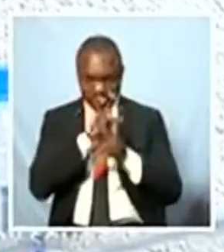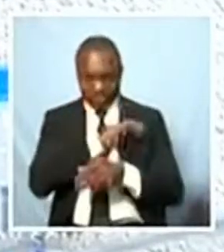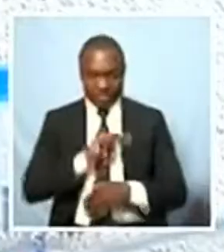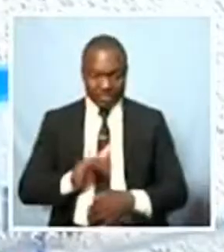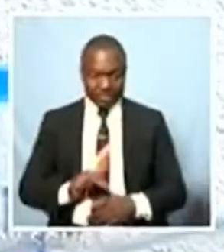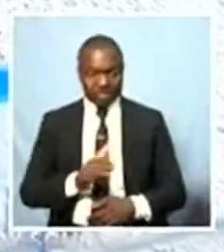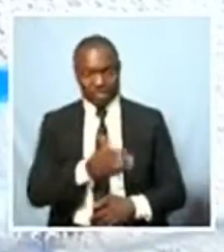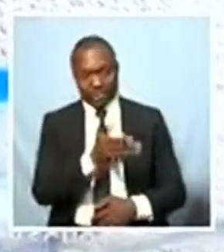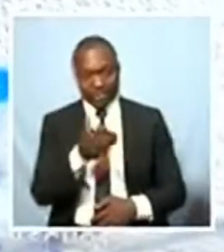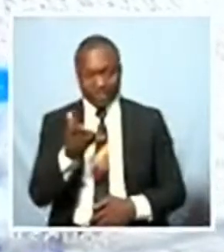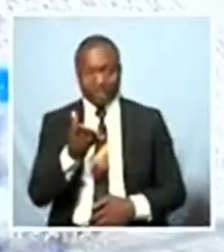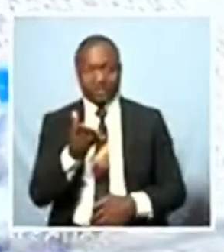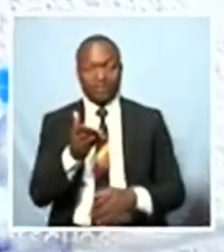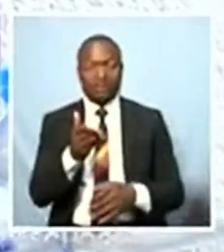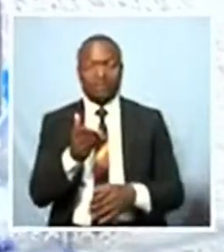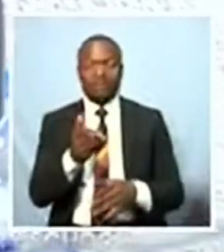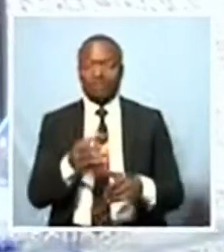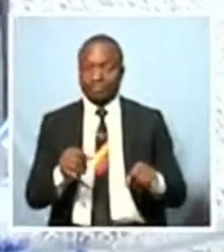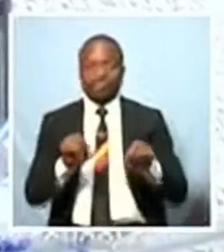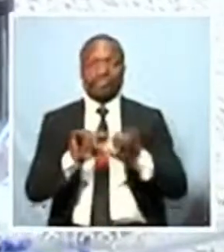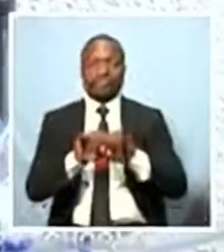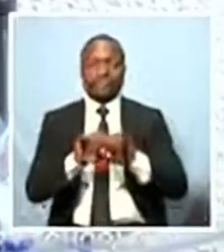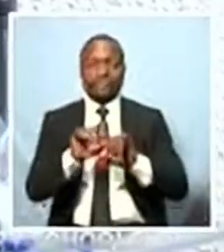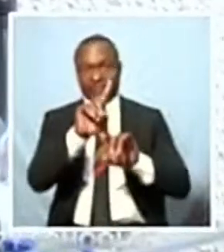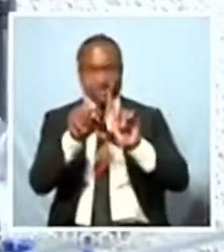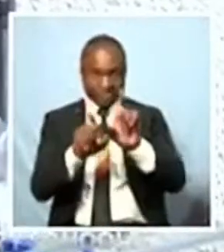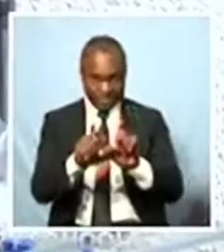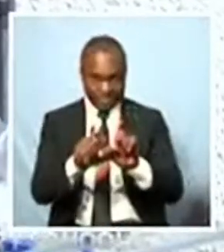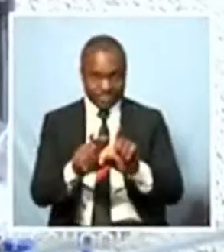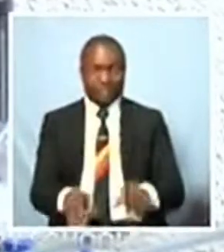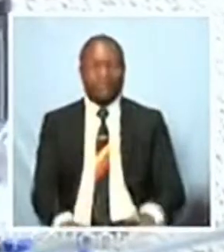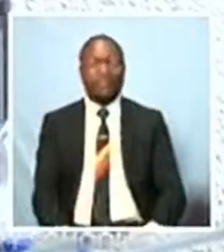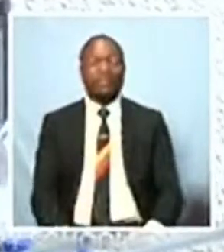those insightful questions.